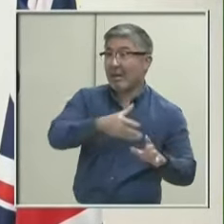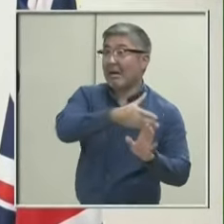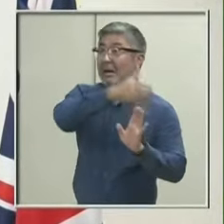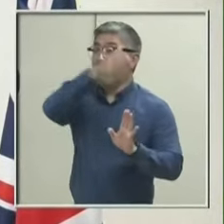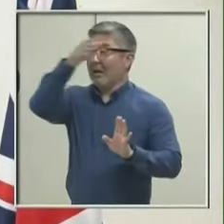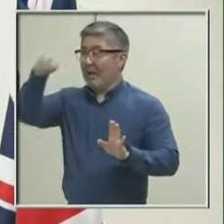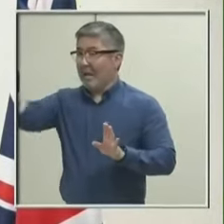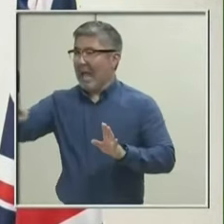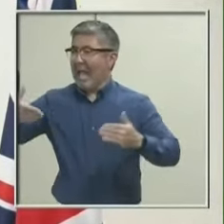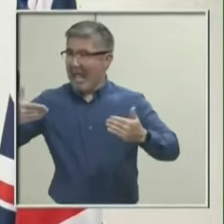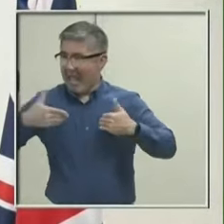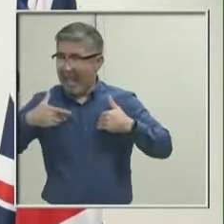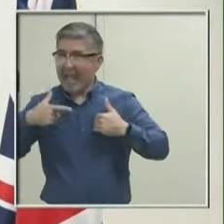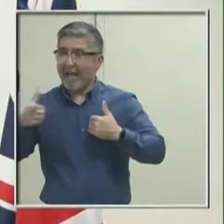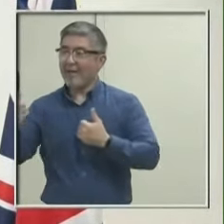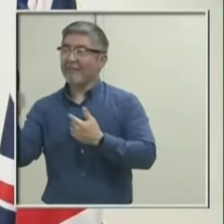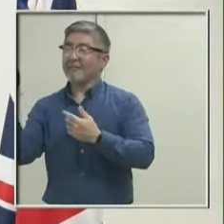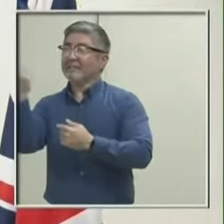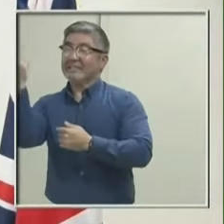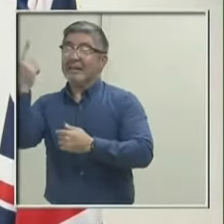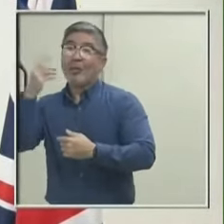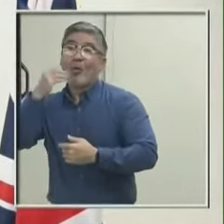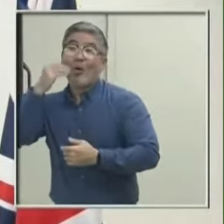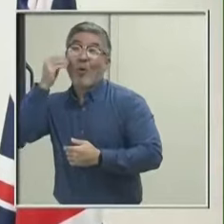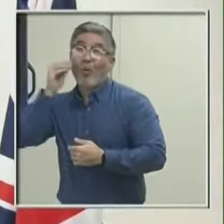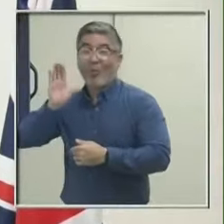a resident video that was driving